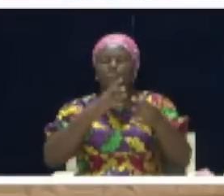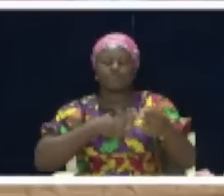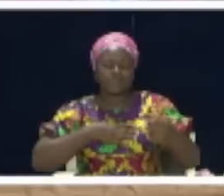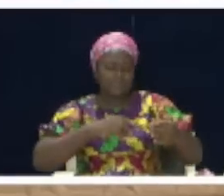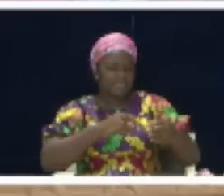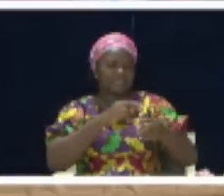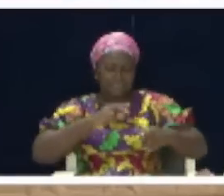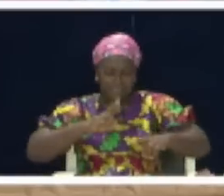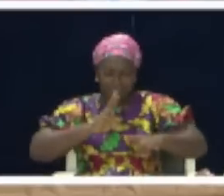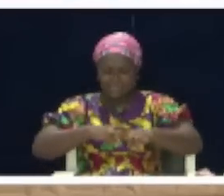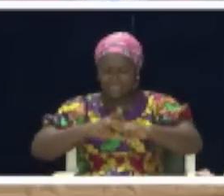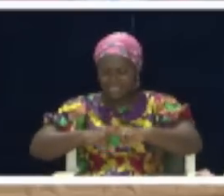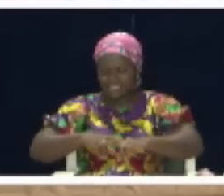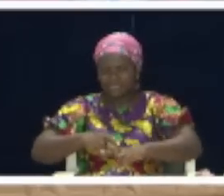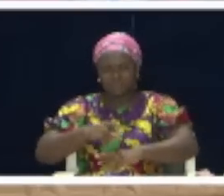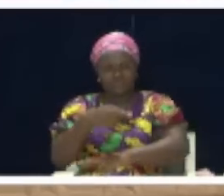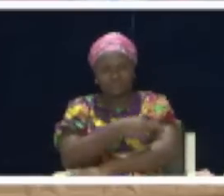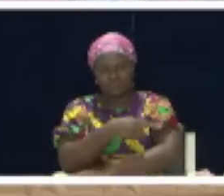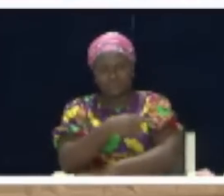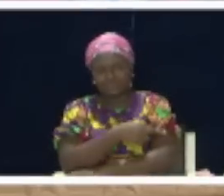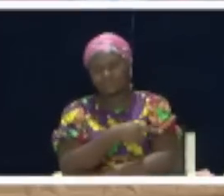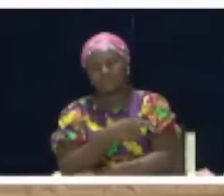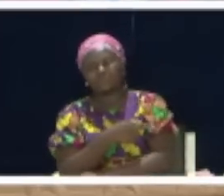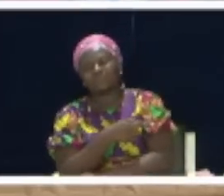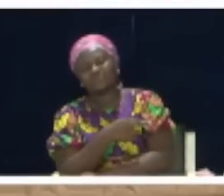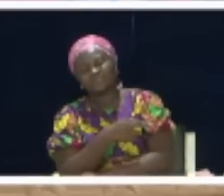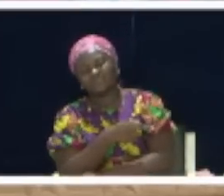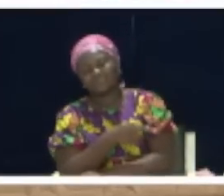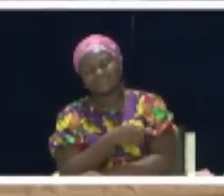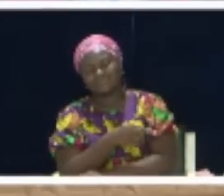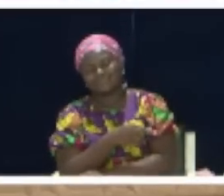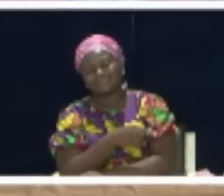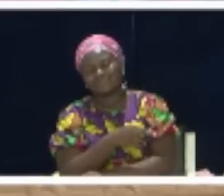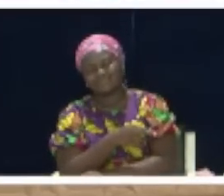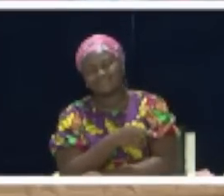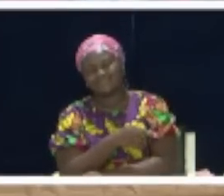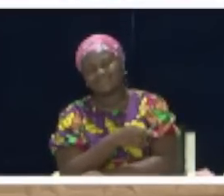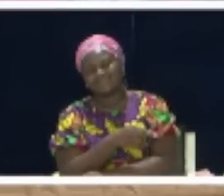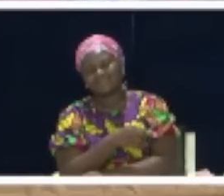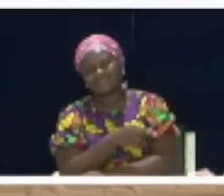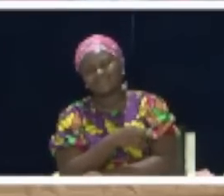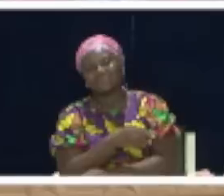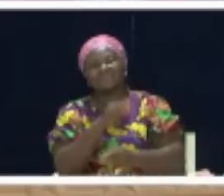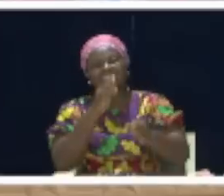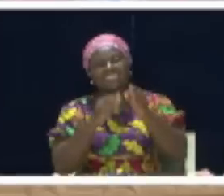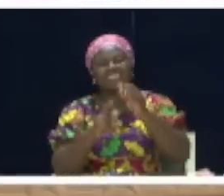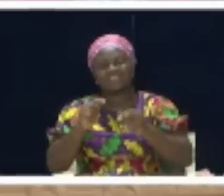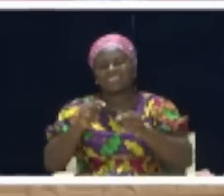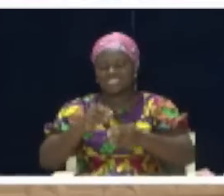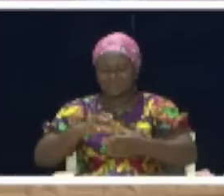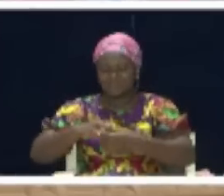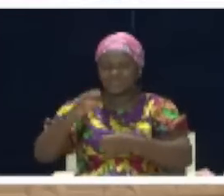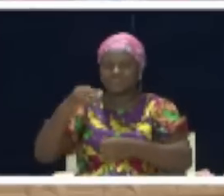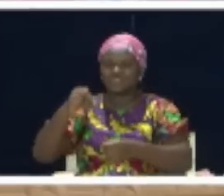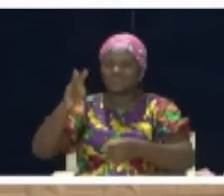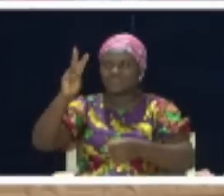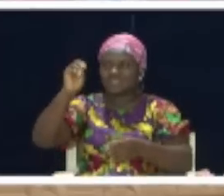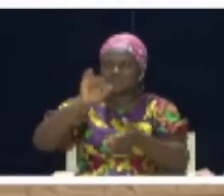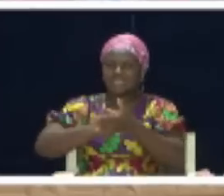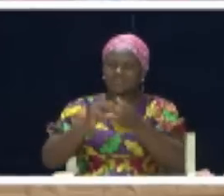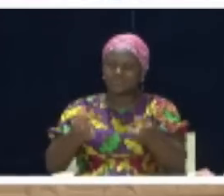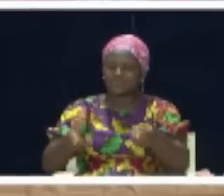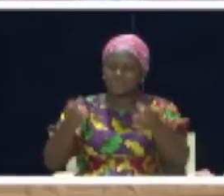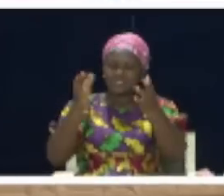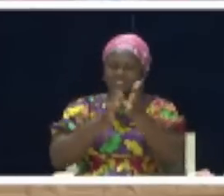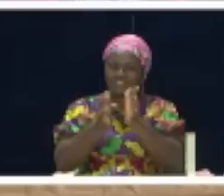And I shared with him that passage I just quoted. If the spirit of him that raised Jesus Christ from